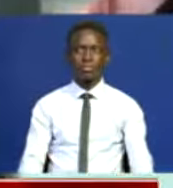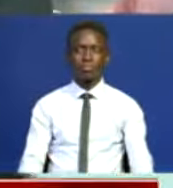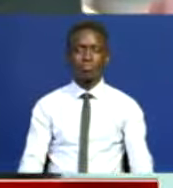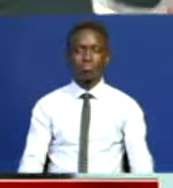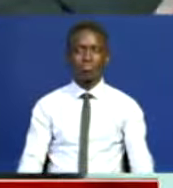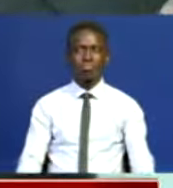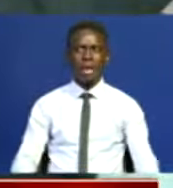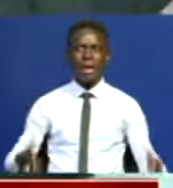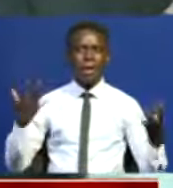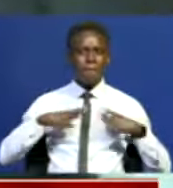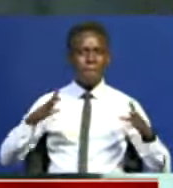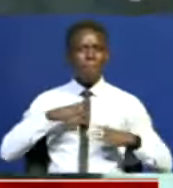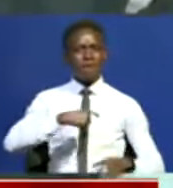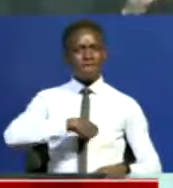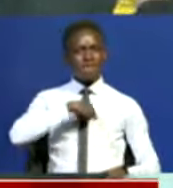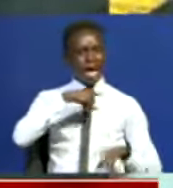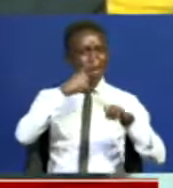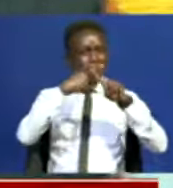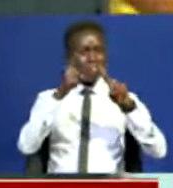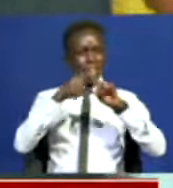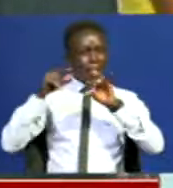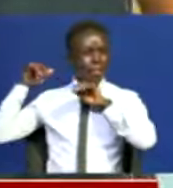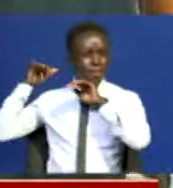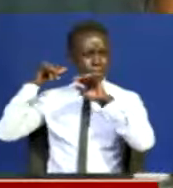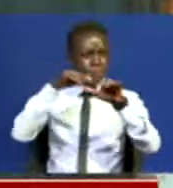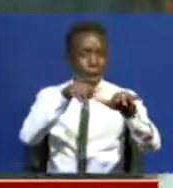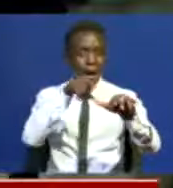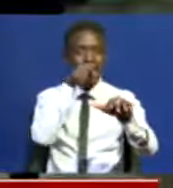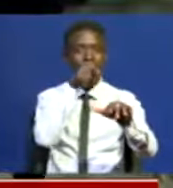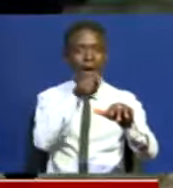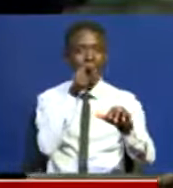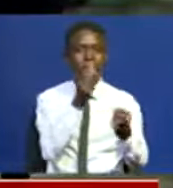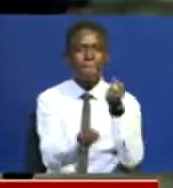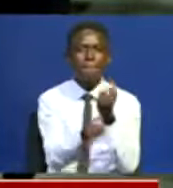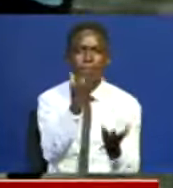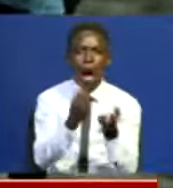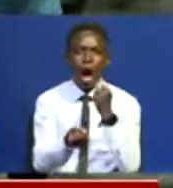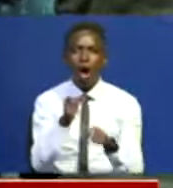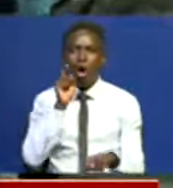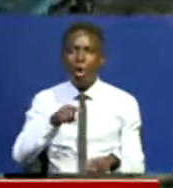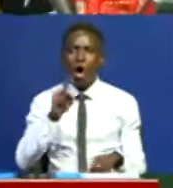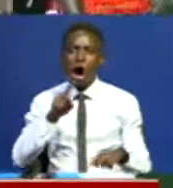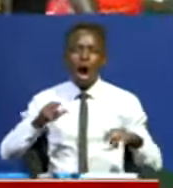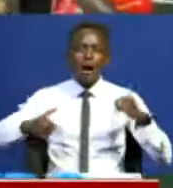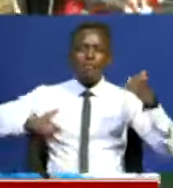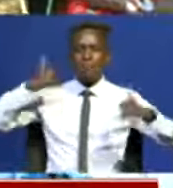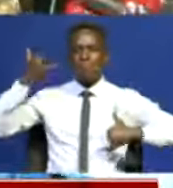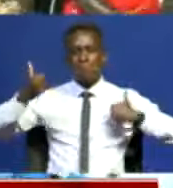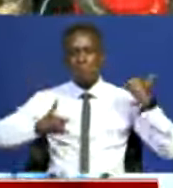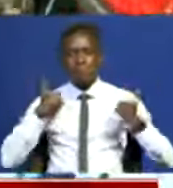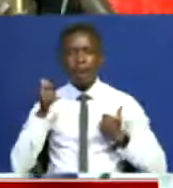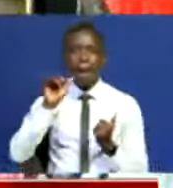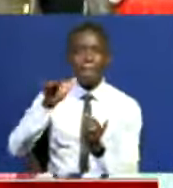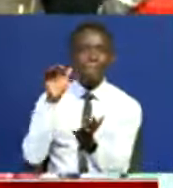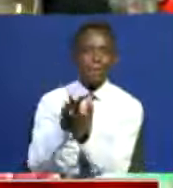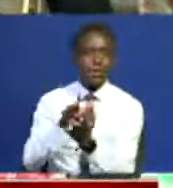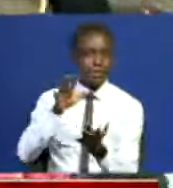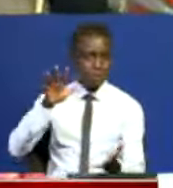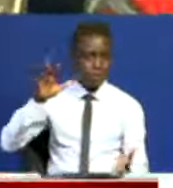Tourists flock to the hidden gems of Baringo to bask in the splendor of its glory.